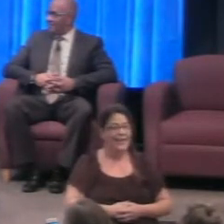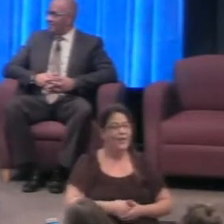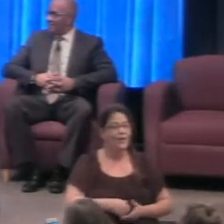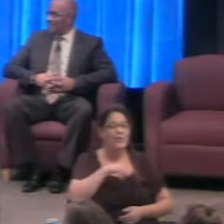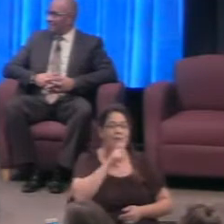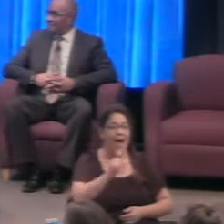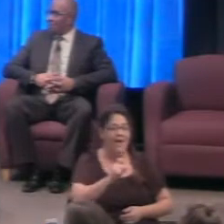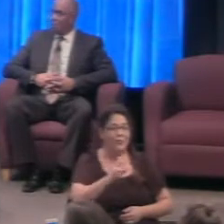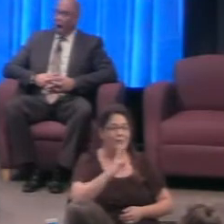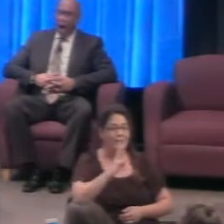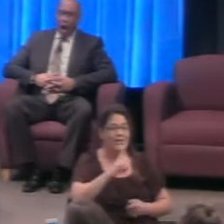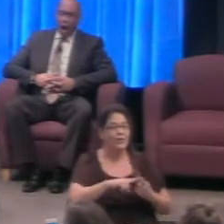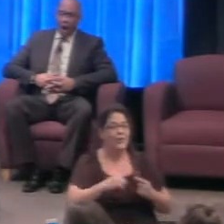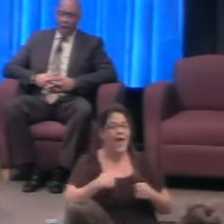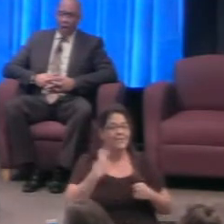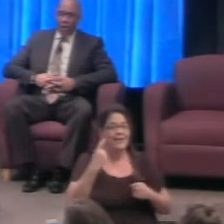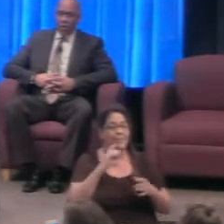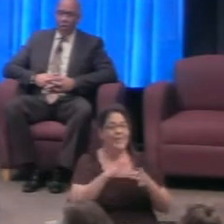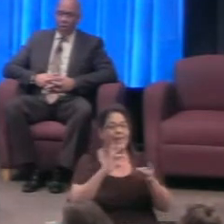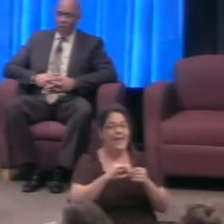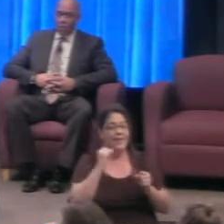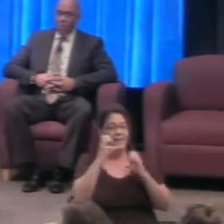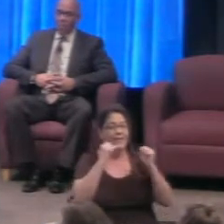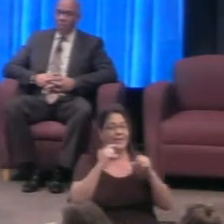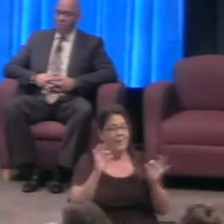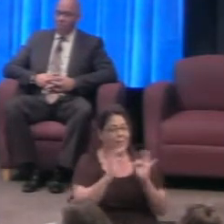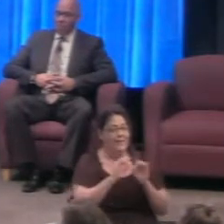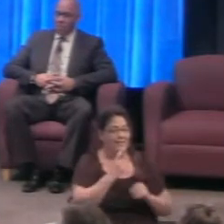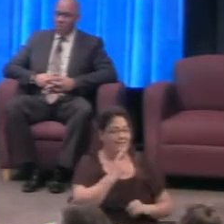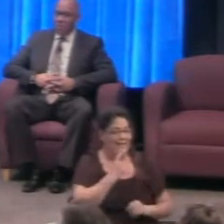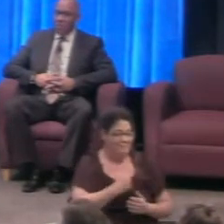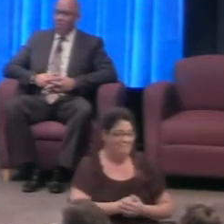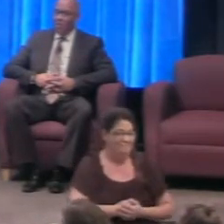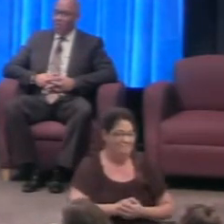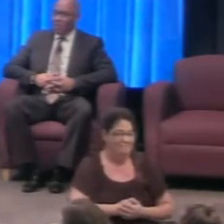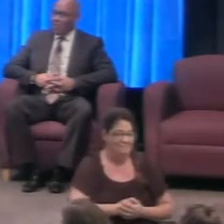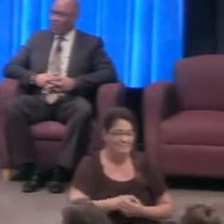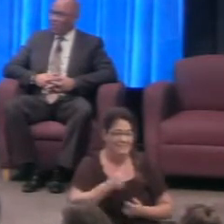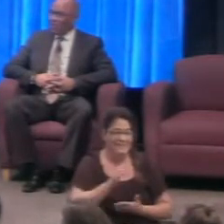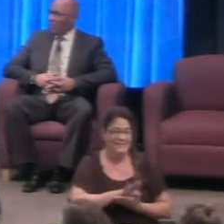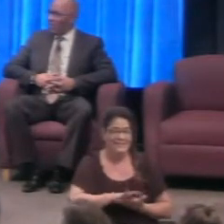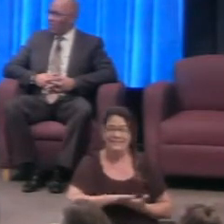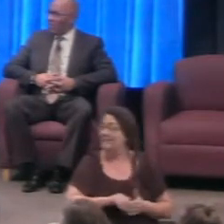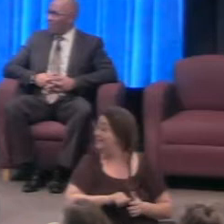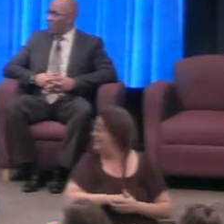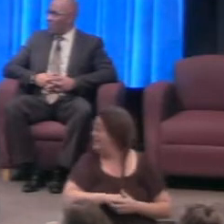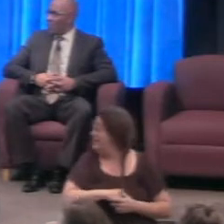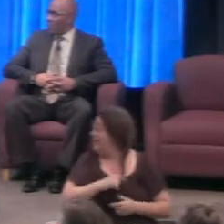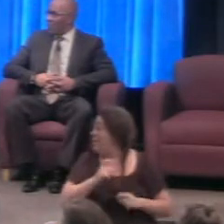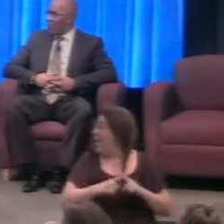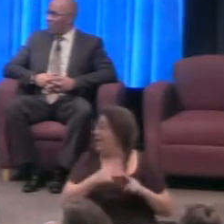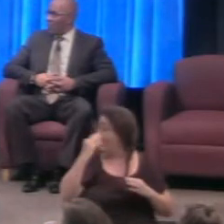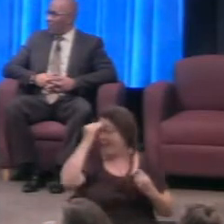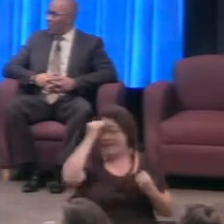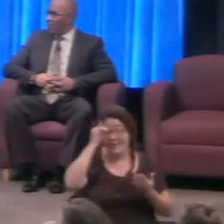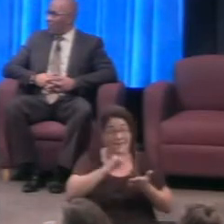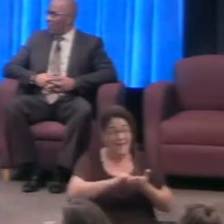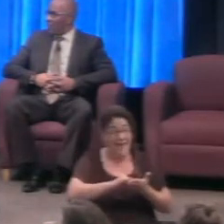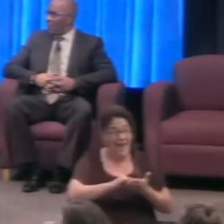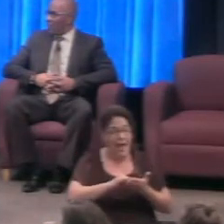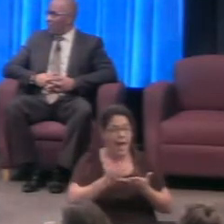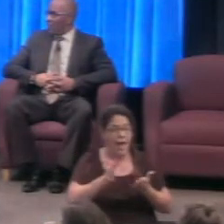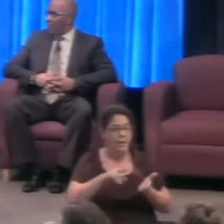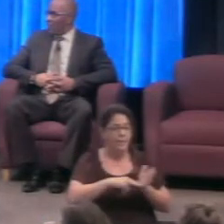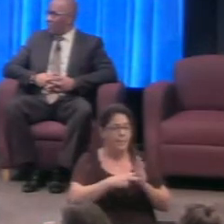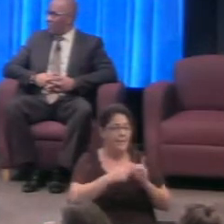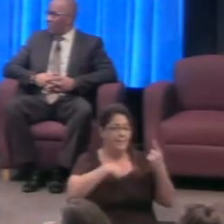say. Okay? So that's the first part. And because of that, when you think about that, it kind of means